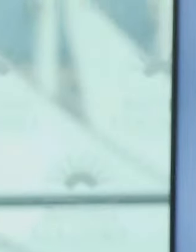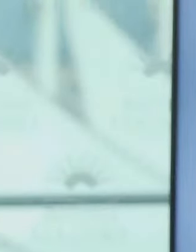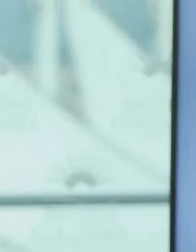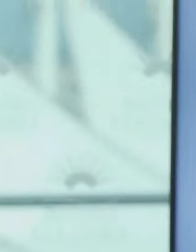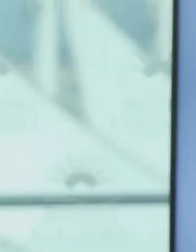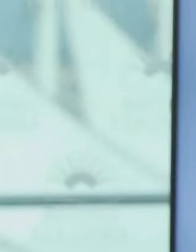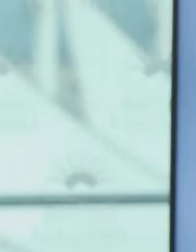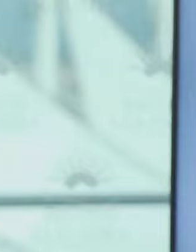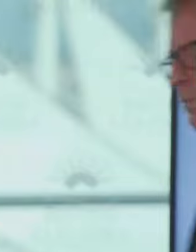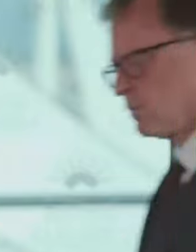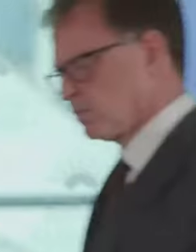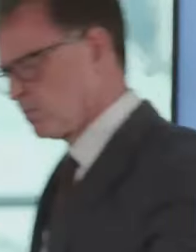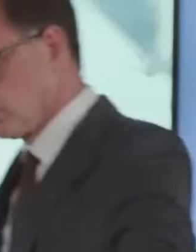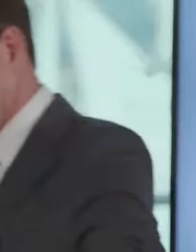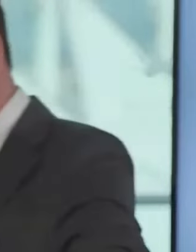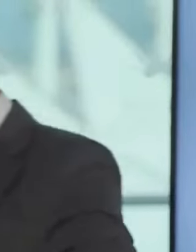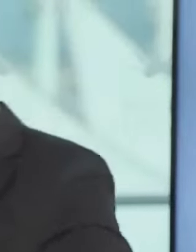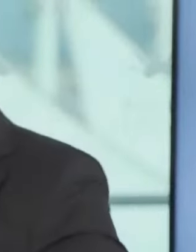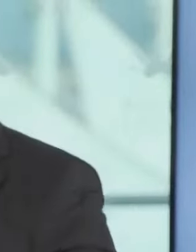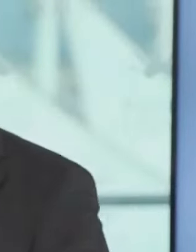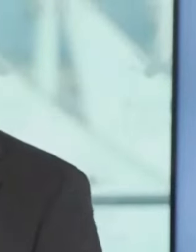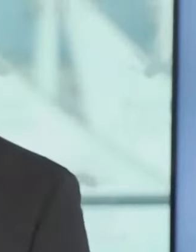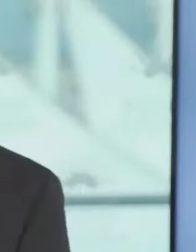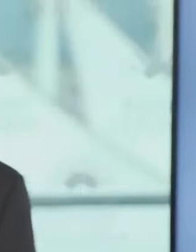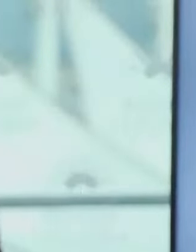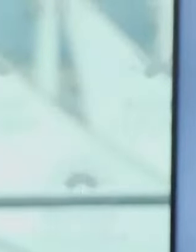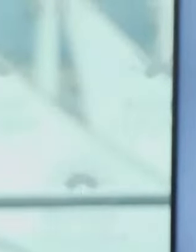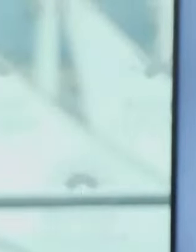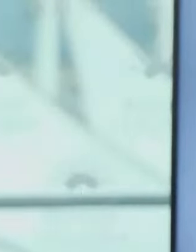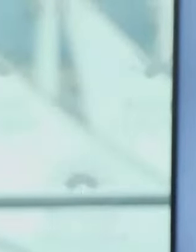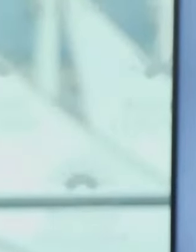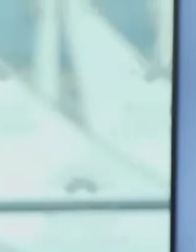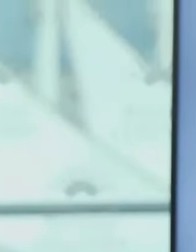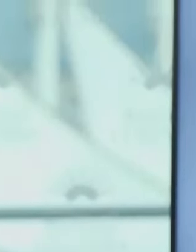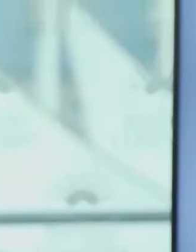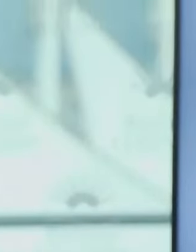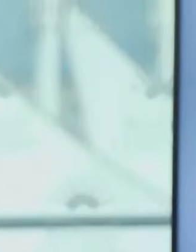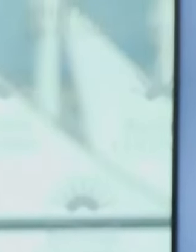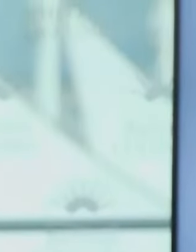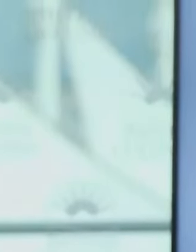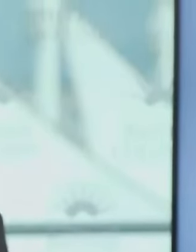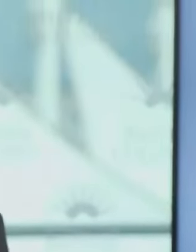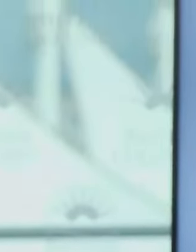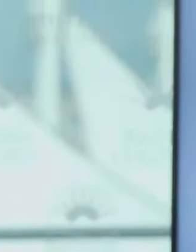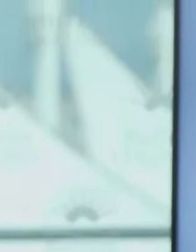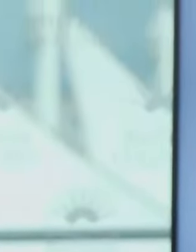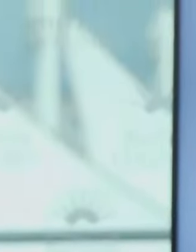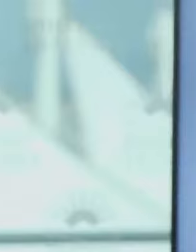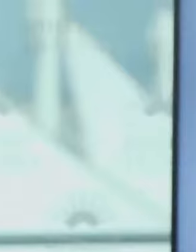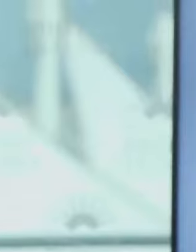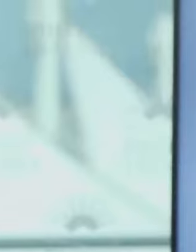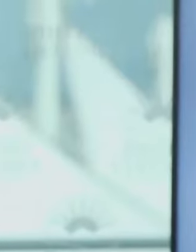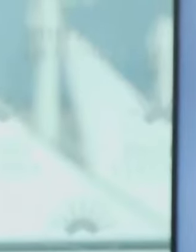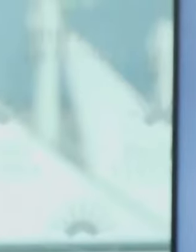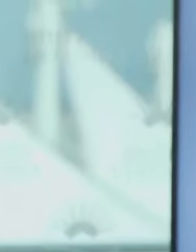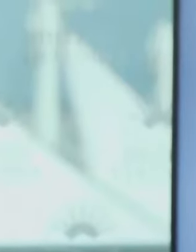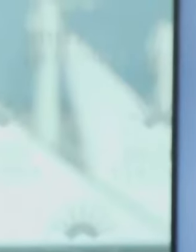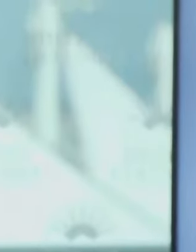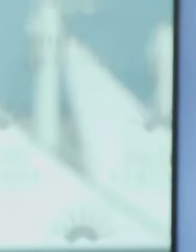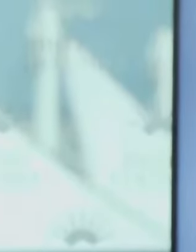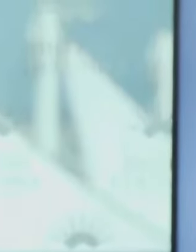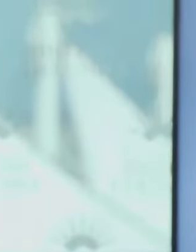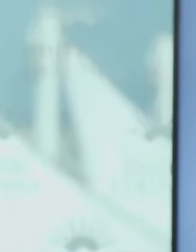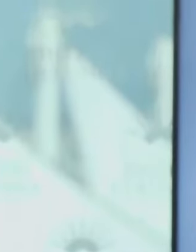terminally ill elderly woman who relies on care workers to come to her home to care for her that are employees of Island